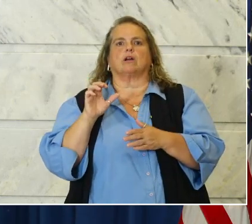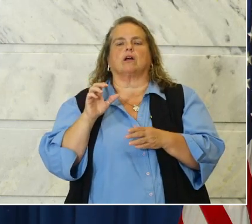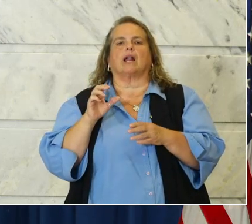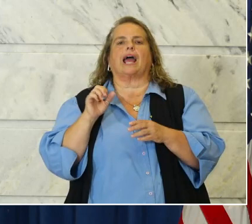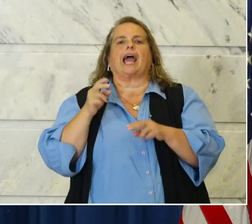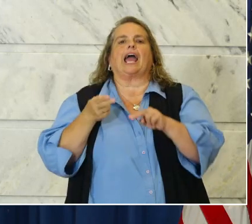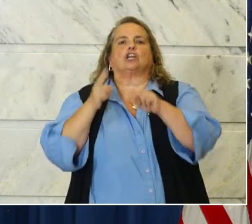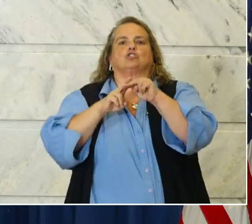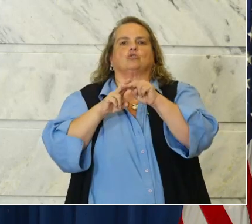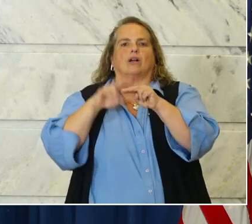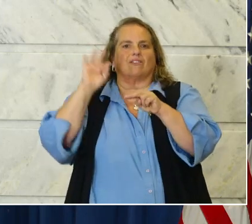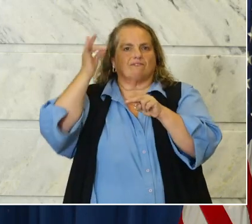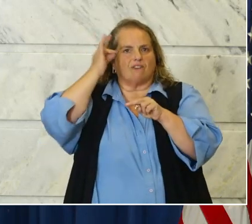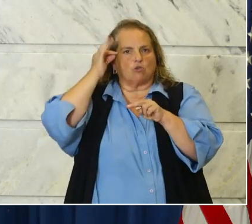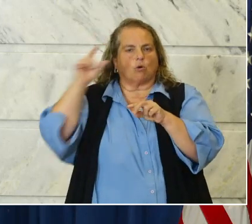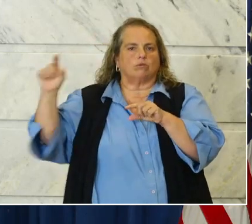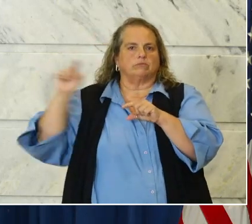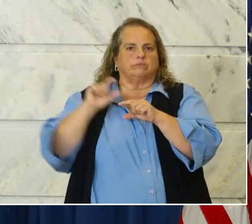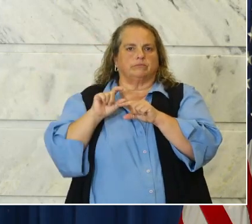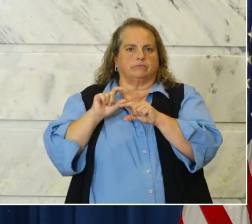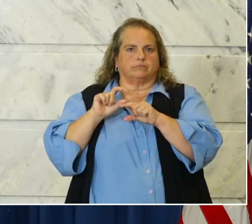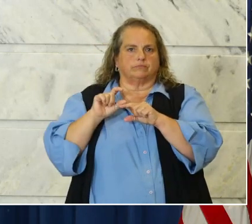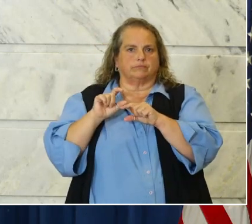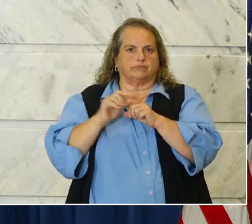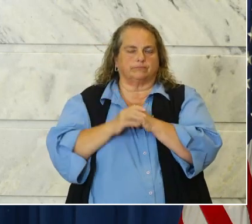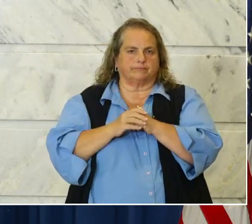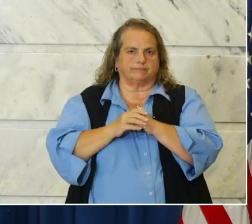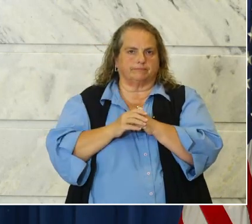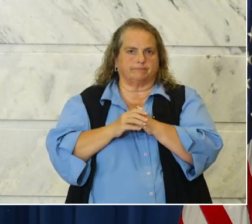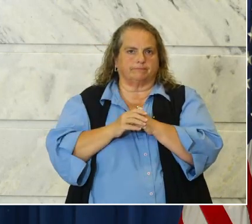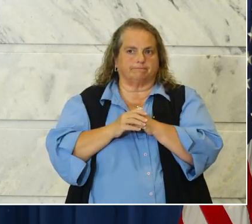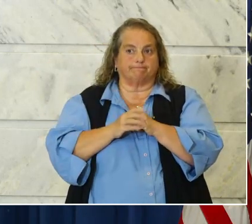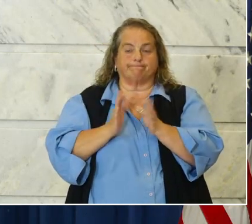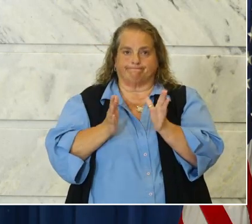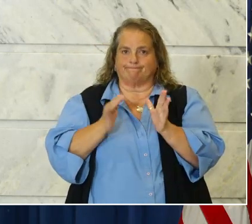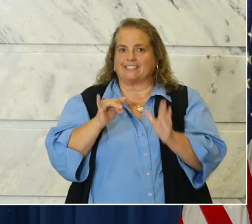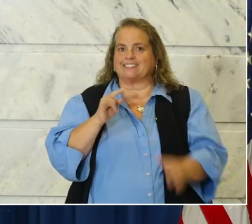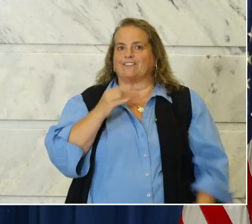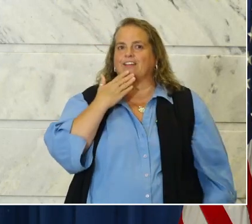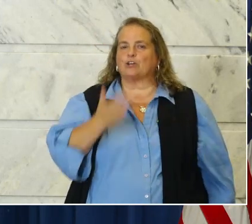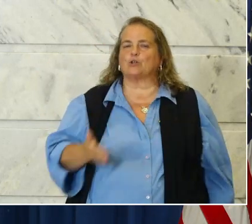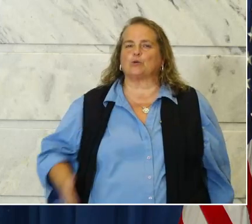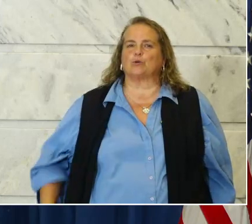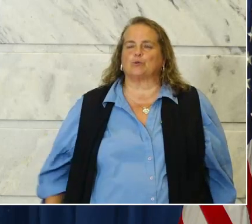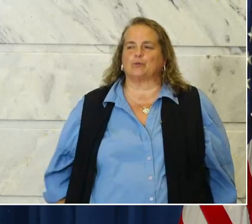pandemic unemployment compensation. And that's it. Thank you.